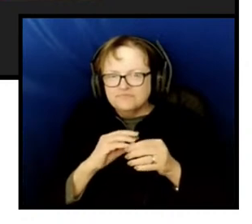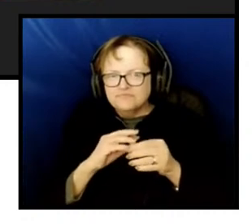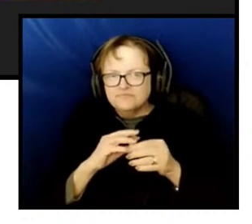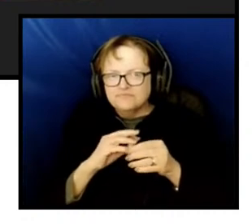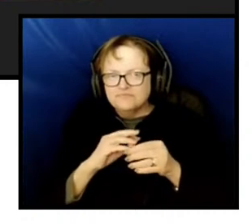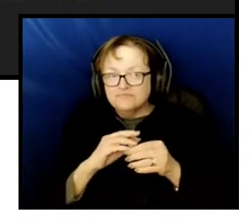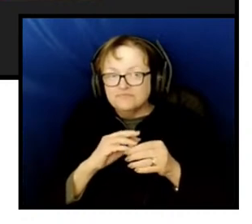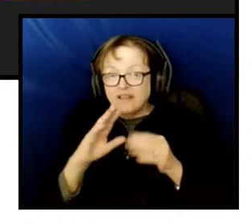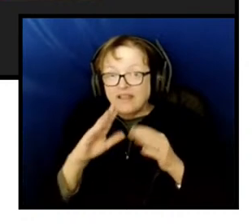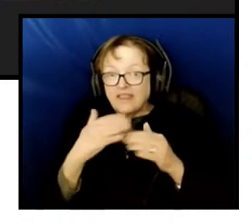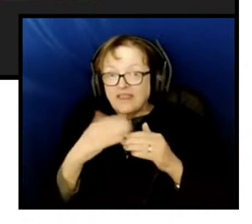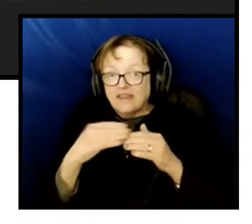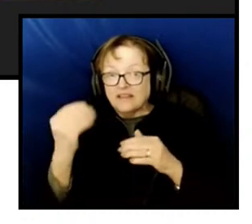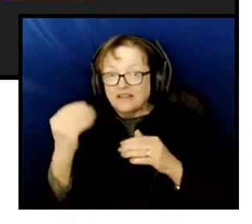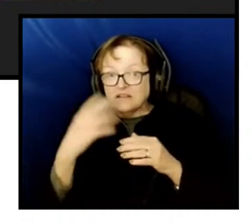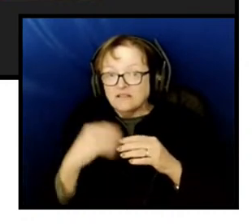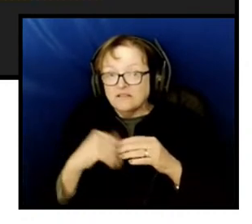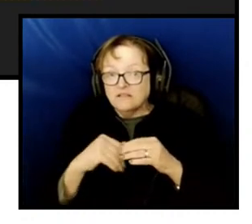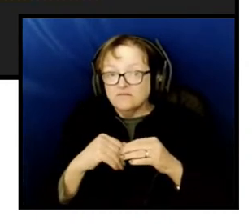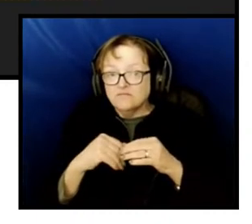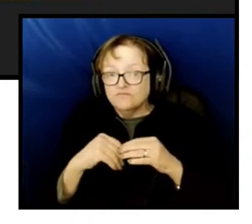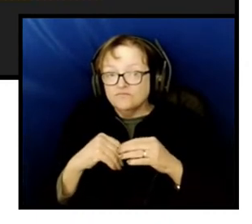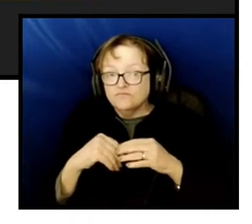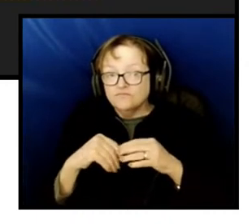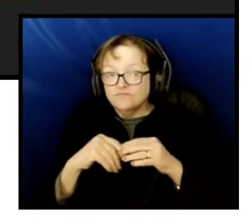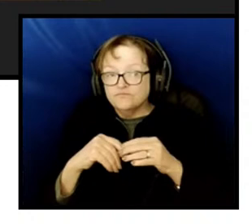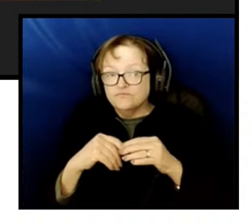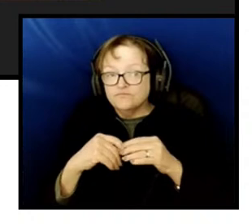Can I have the next slide?